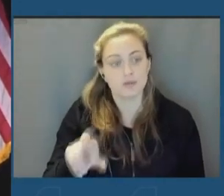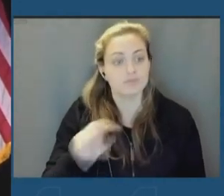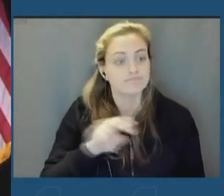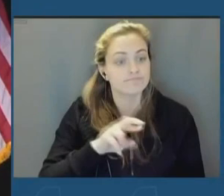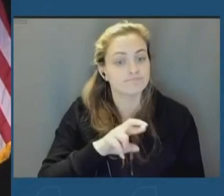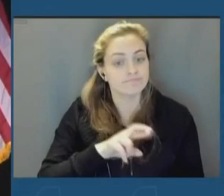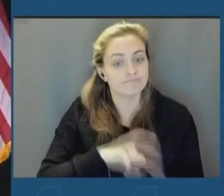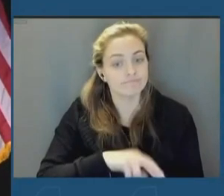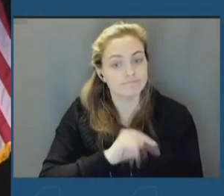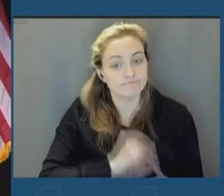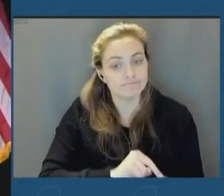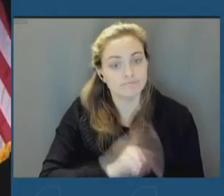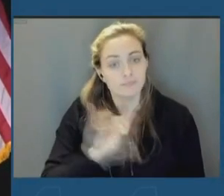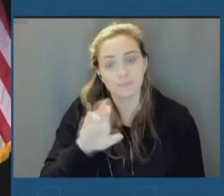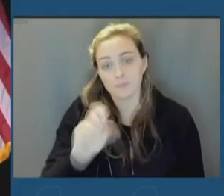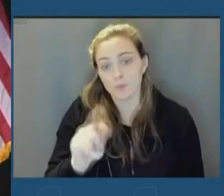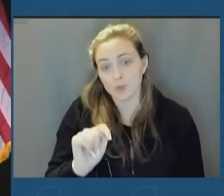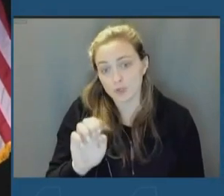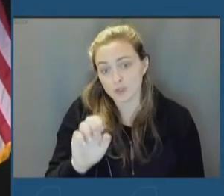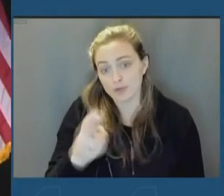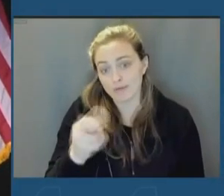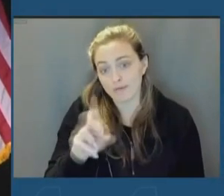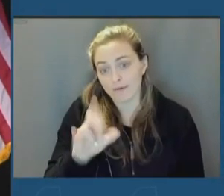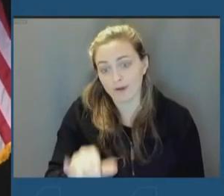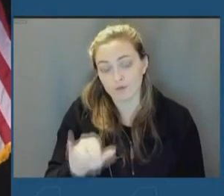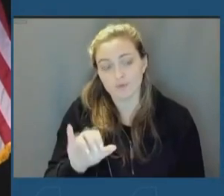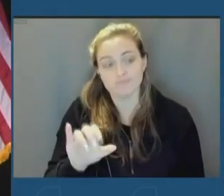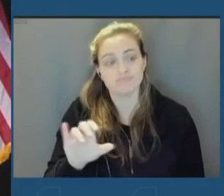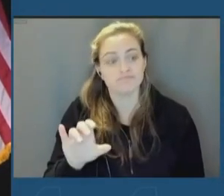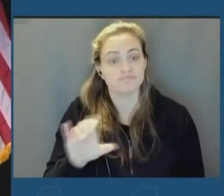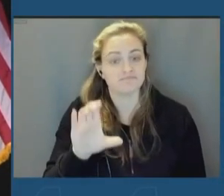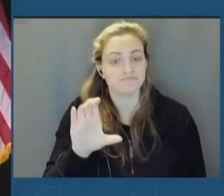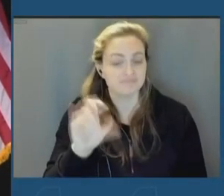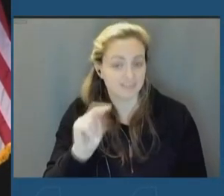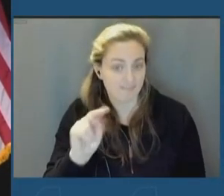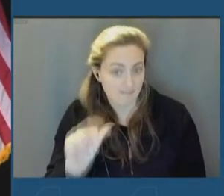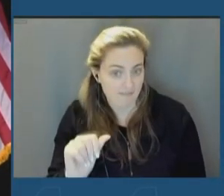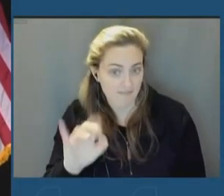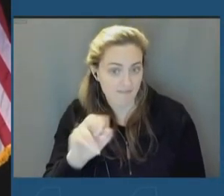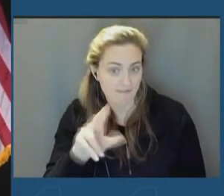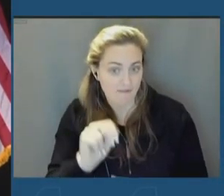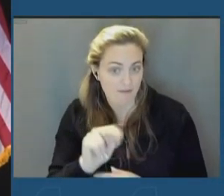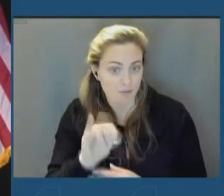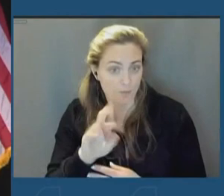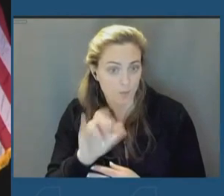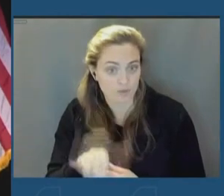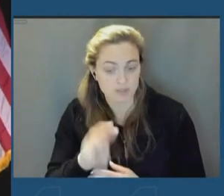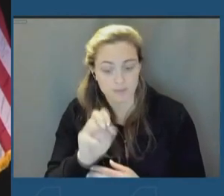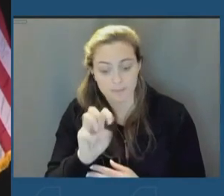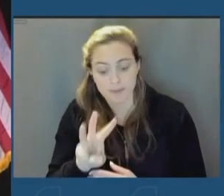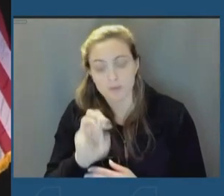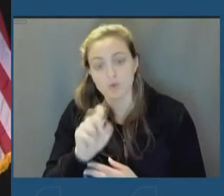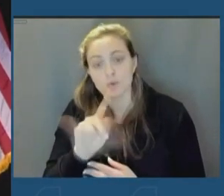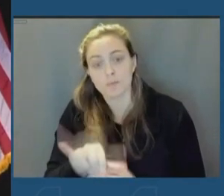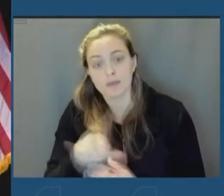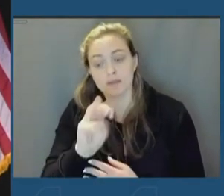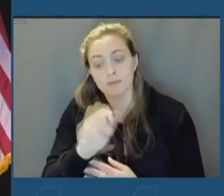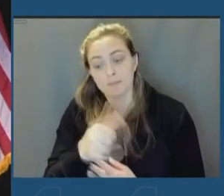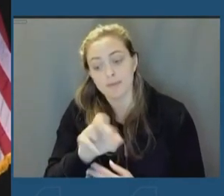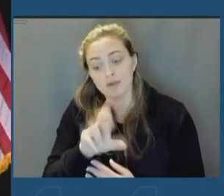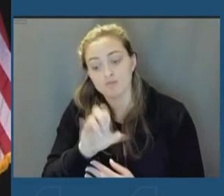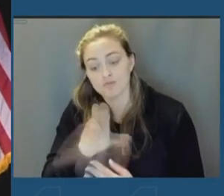Henry, certified registered nurses assistant Colin Morrissey, Matthew Balin, Meg Riley, and Jennifer